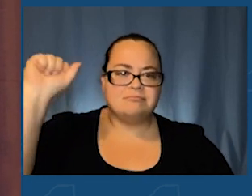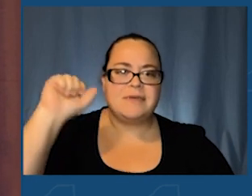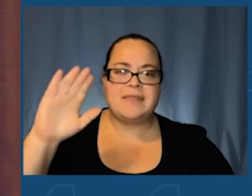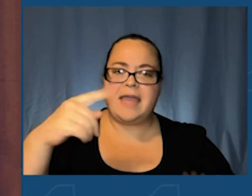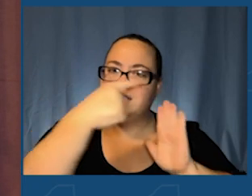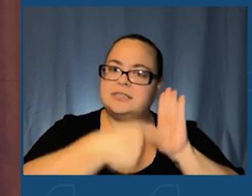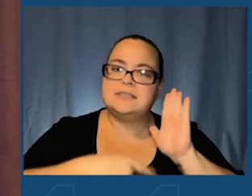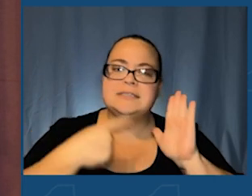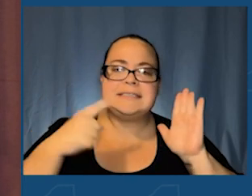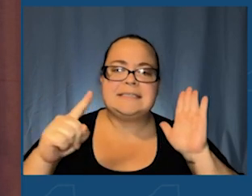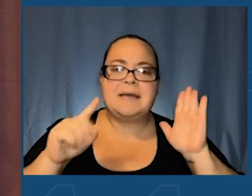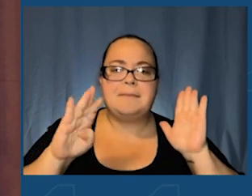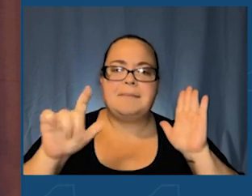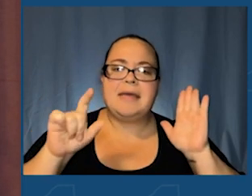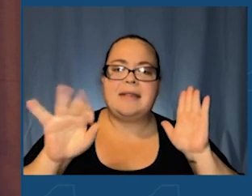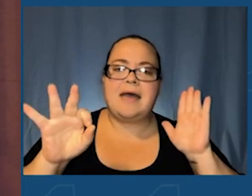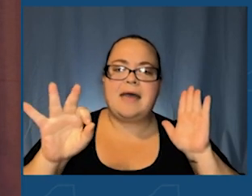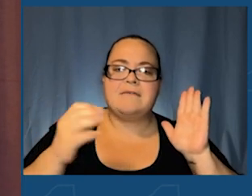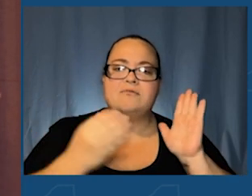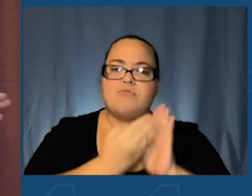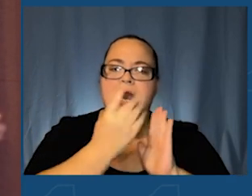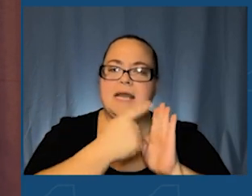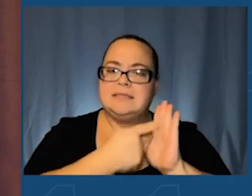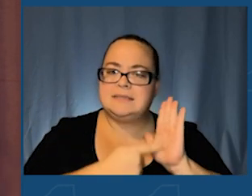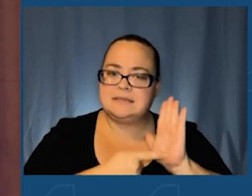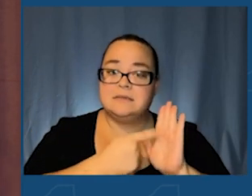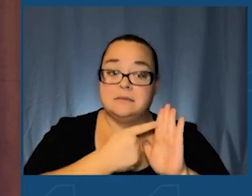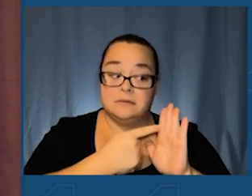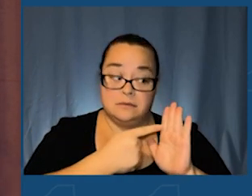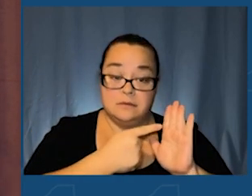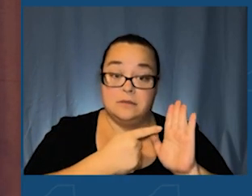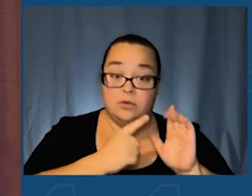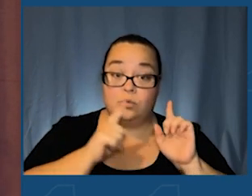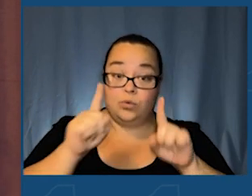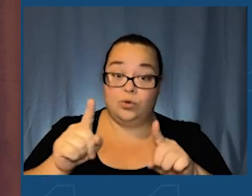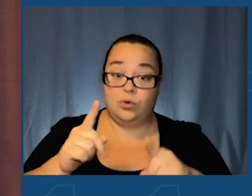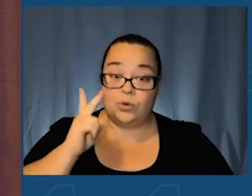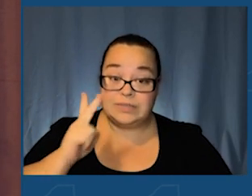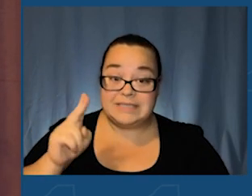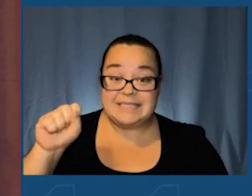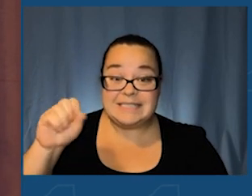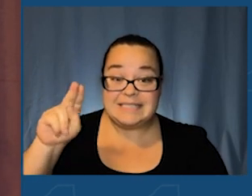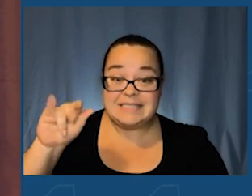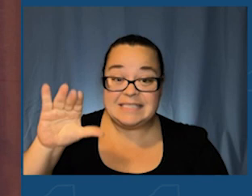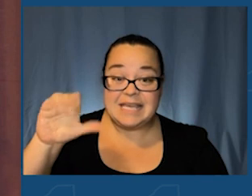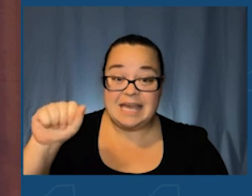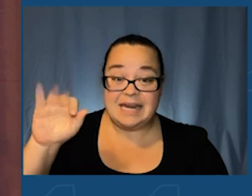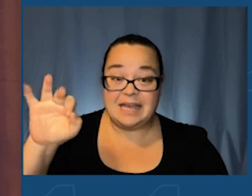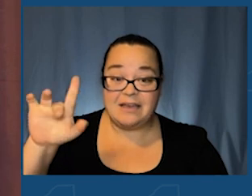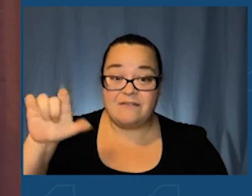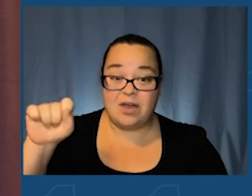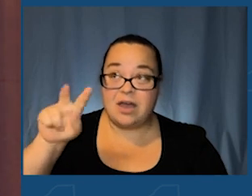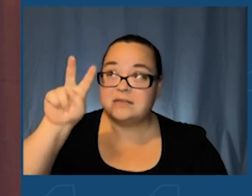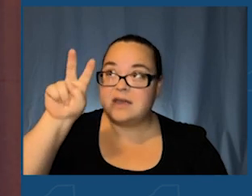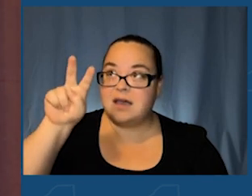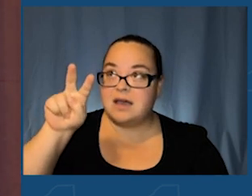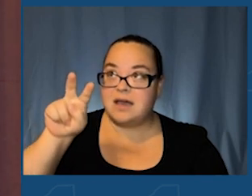it. And the words are still on the wall when you go visit Seneca Falls, and you can feel the anger dripping from every